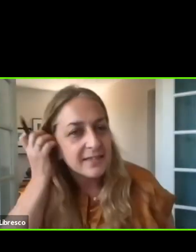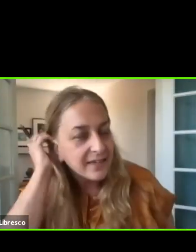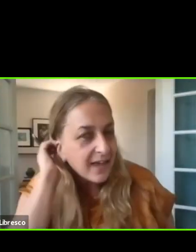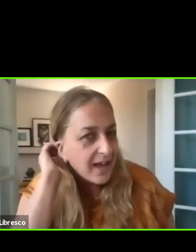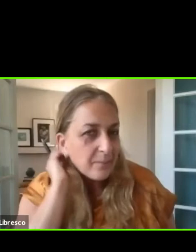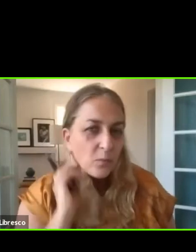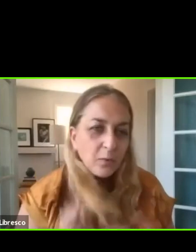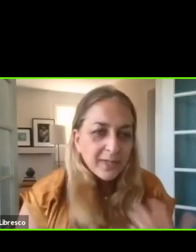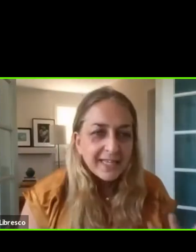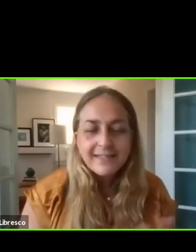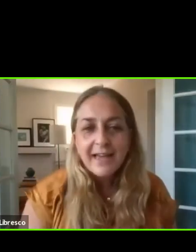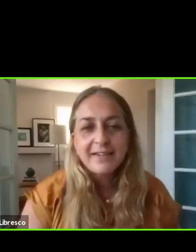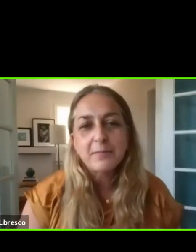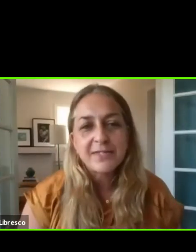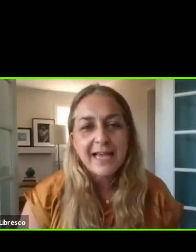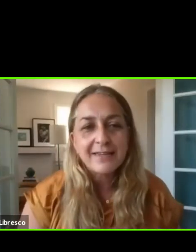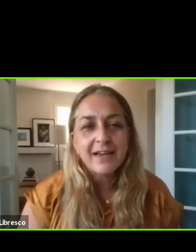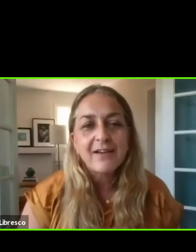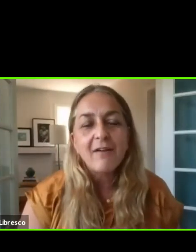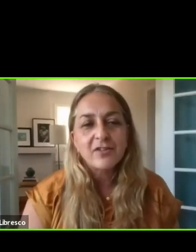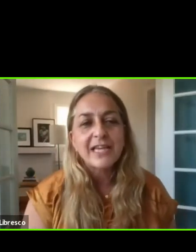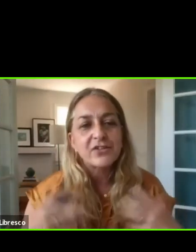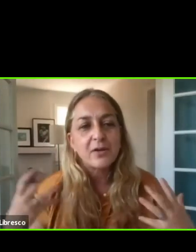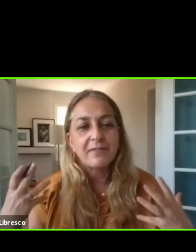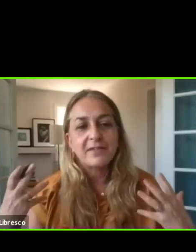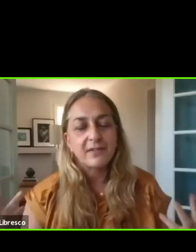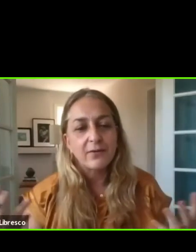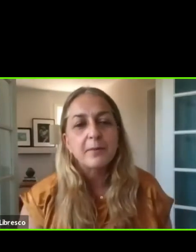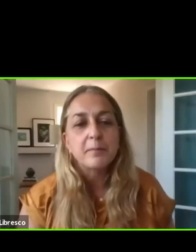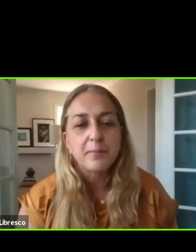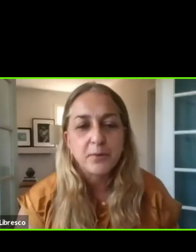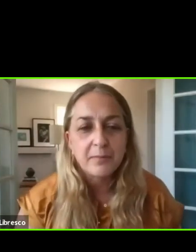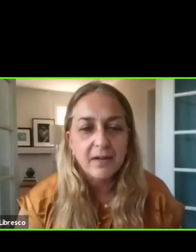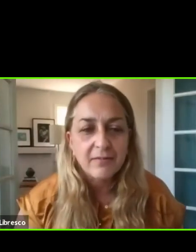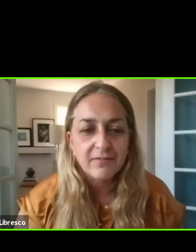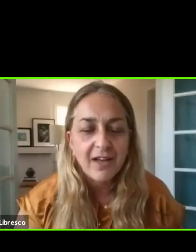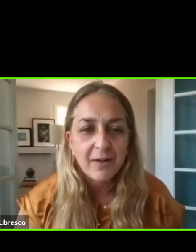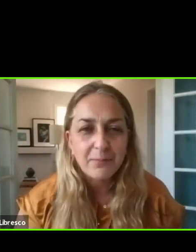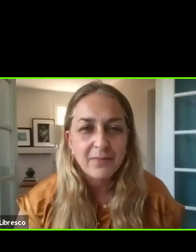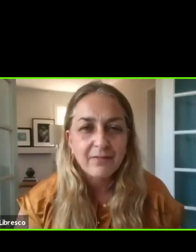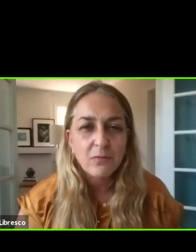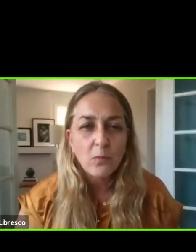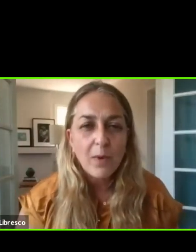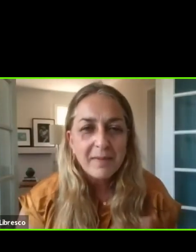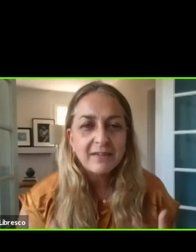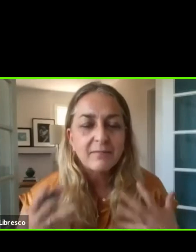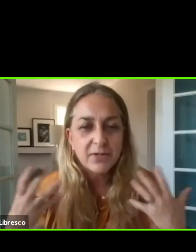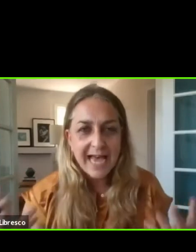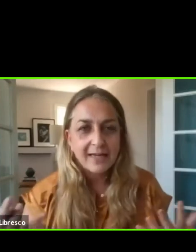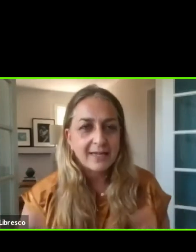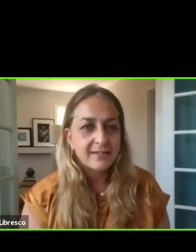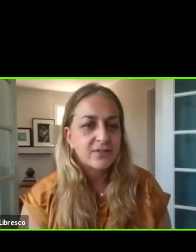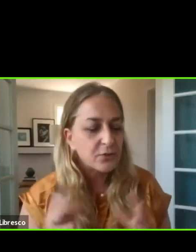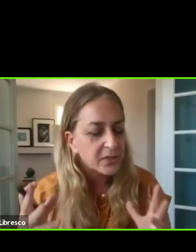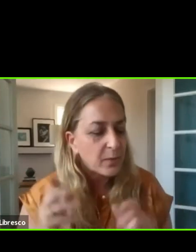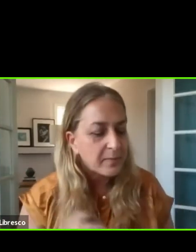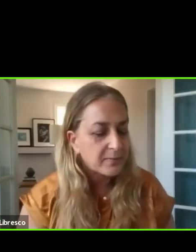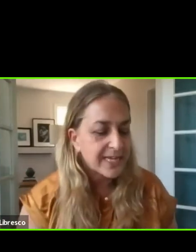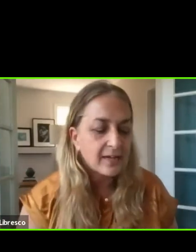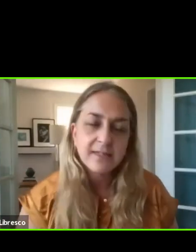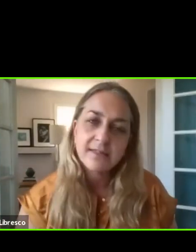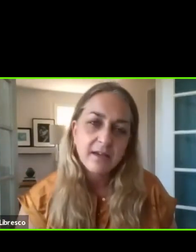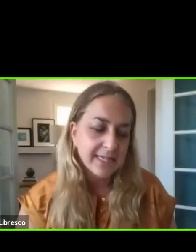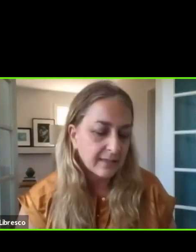intimated, we're really excited to present a conversation about this incredible boom of women protagonists, Jewish